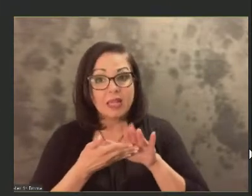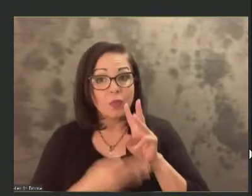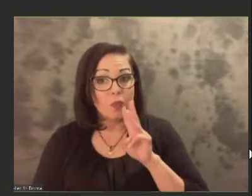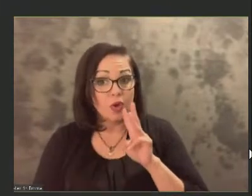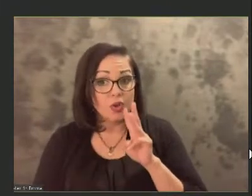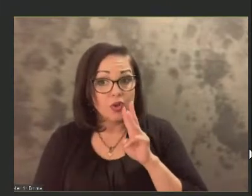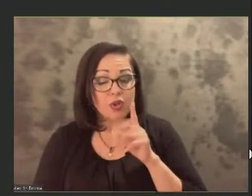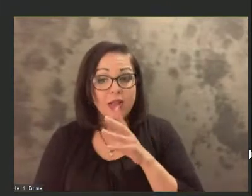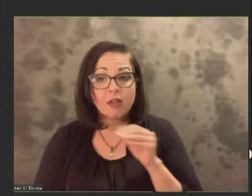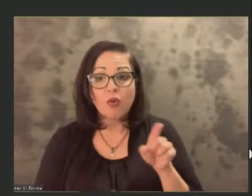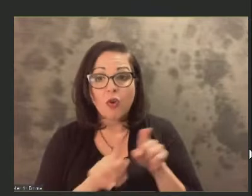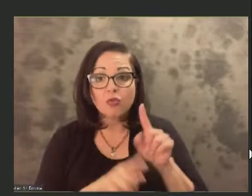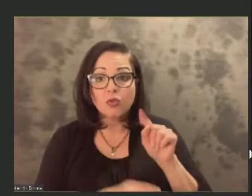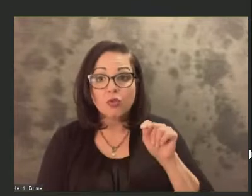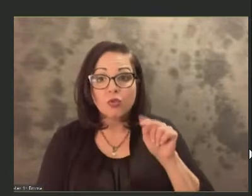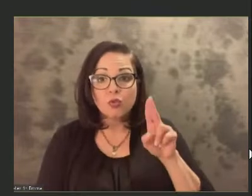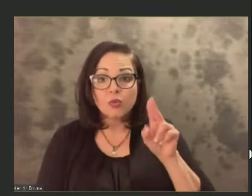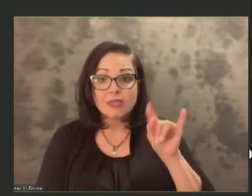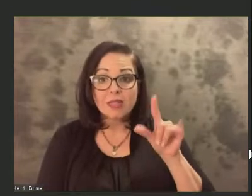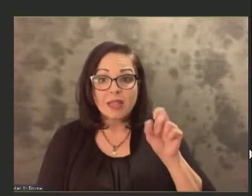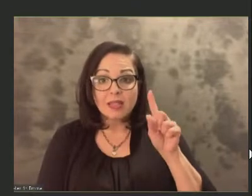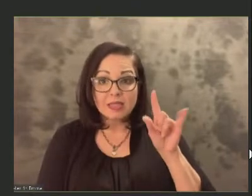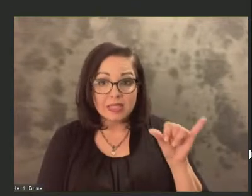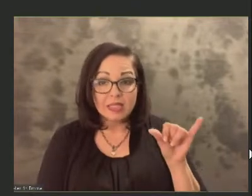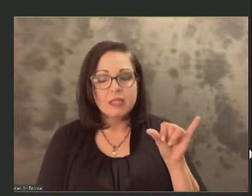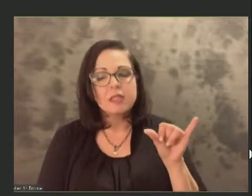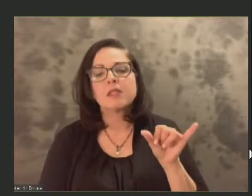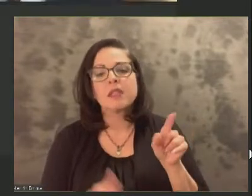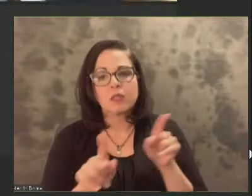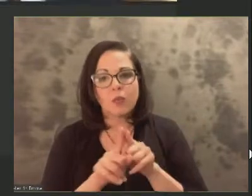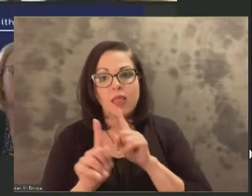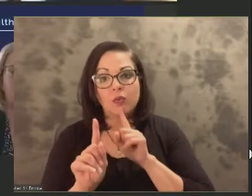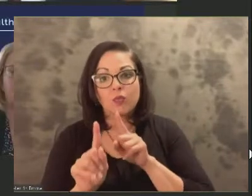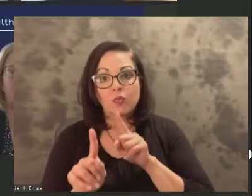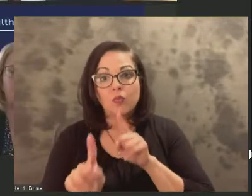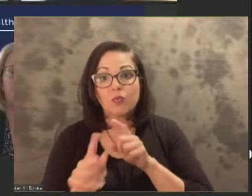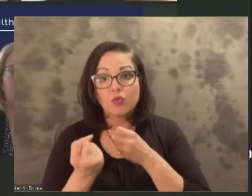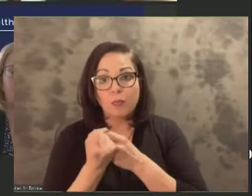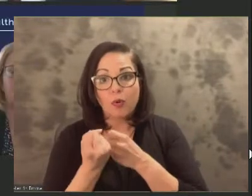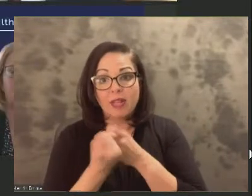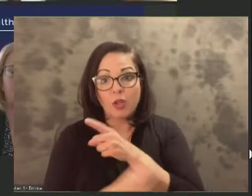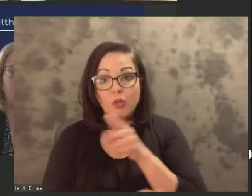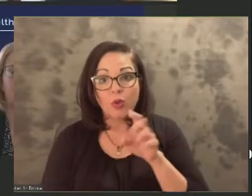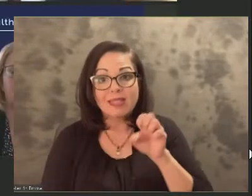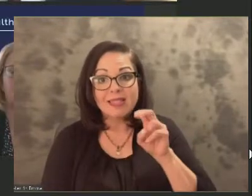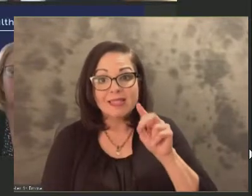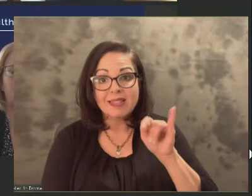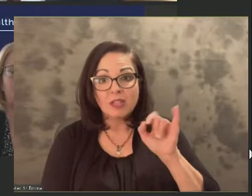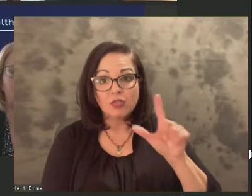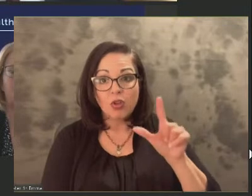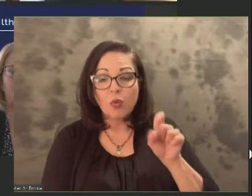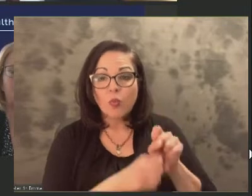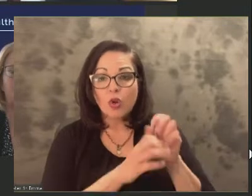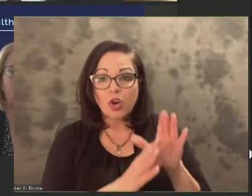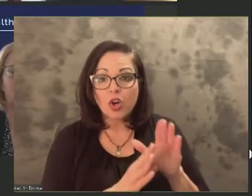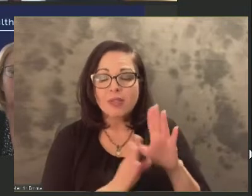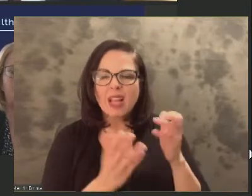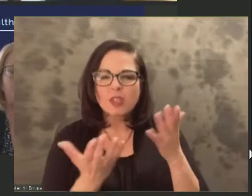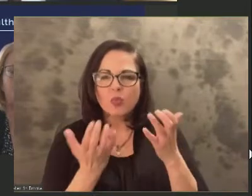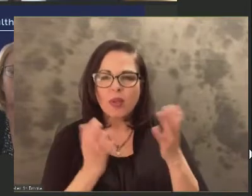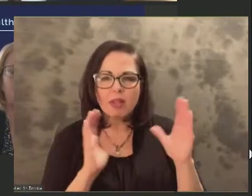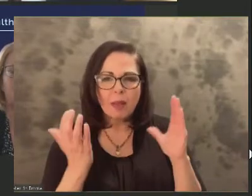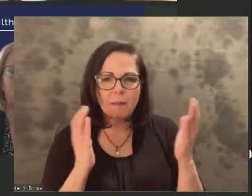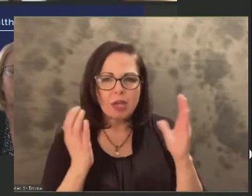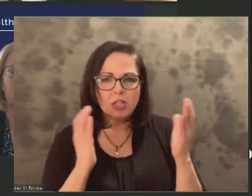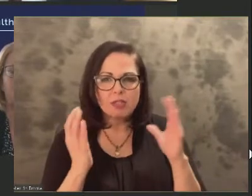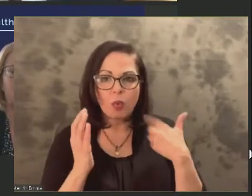utilities, as well as supporting those essential workers. When we look, I'm just wanted to give you some comparison that we're dealing